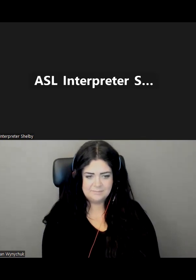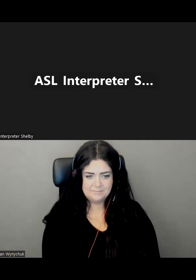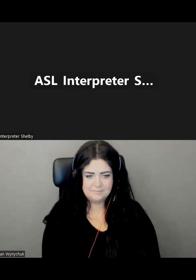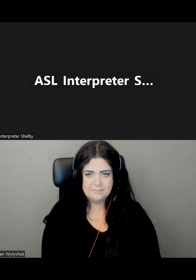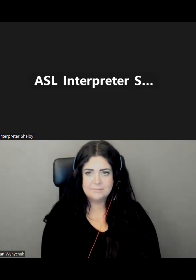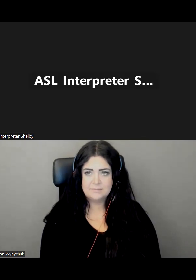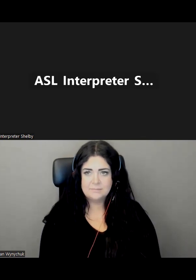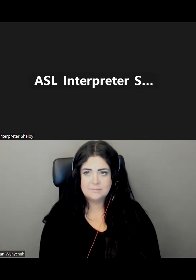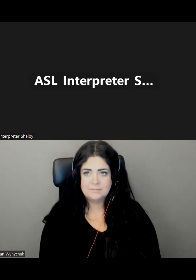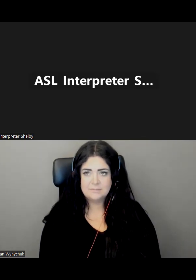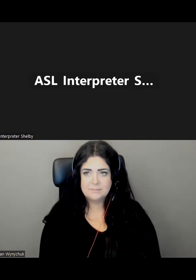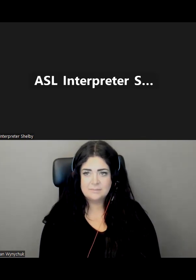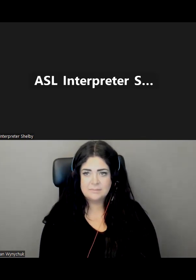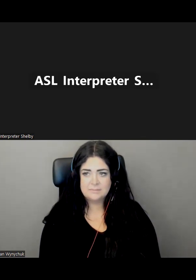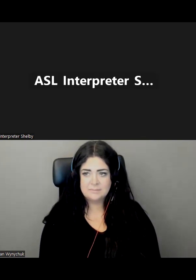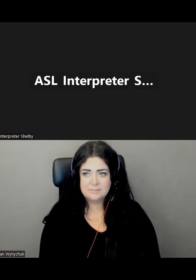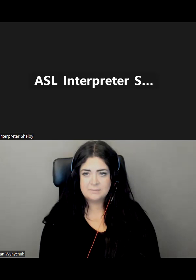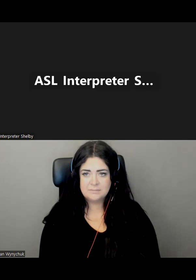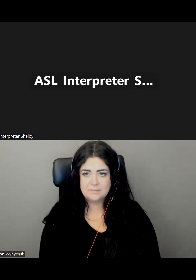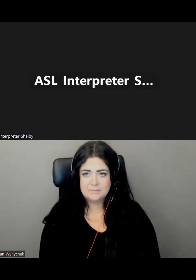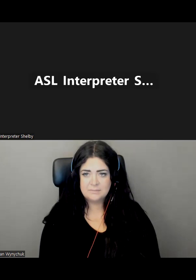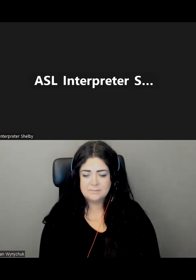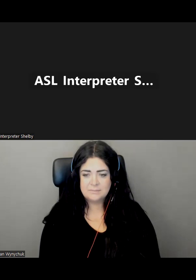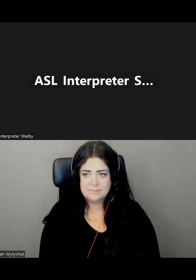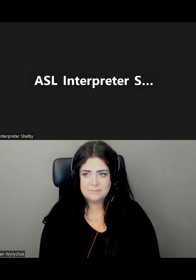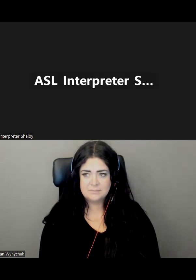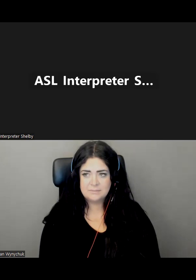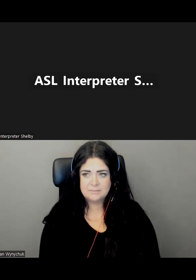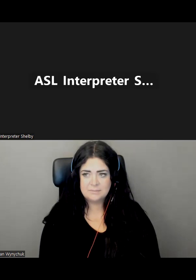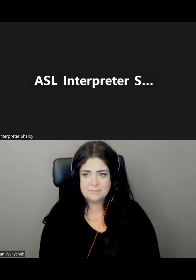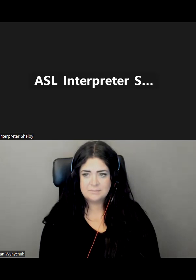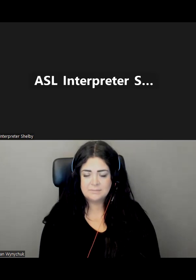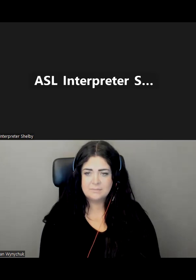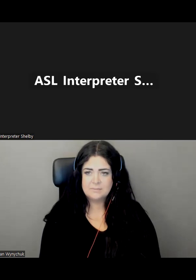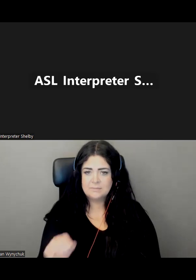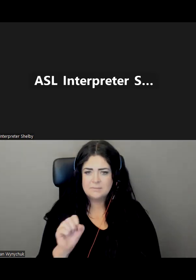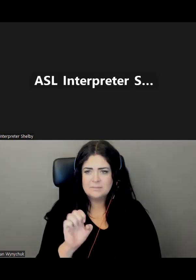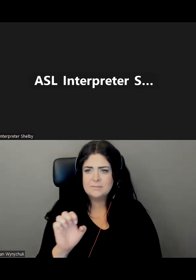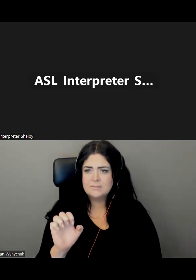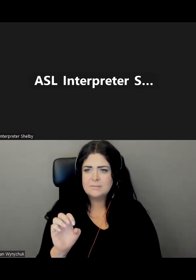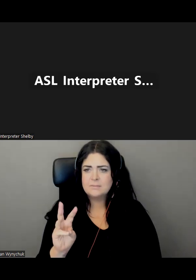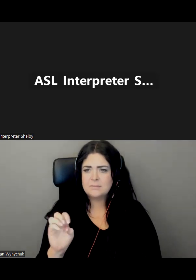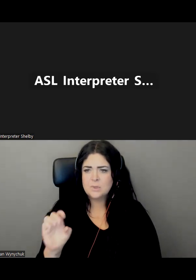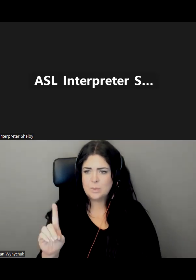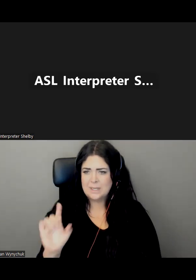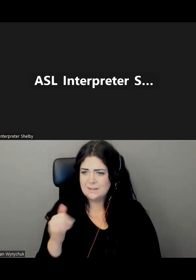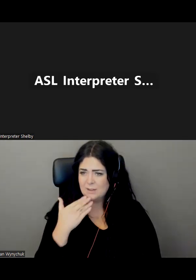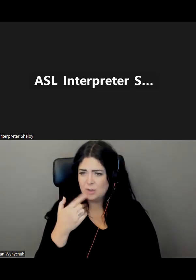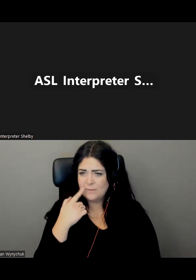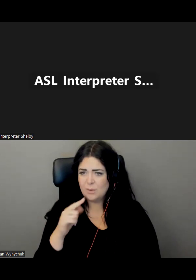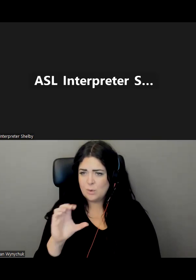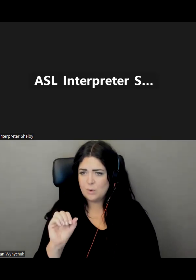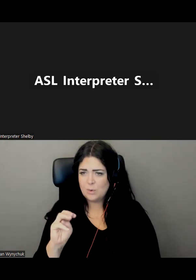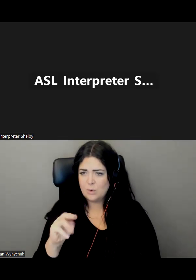Okay, is seaweed, there's a lot of talk about how good seaweed is in a composter